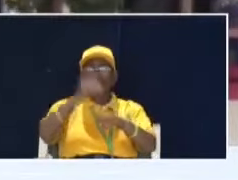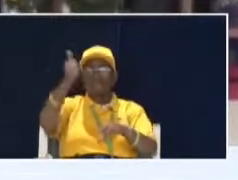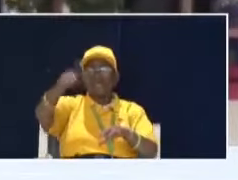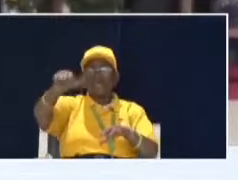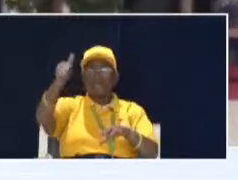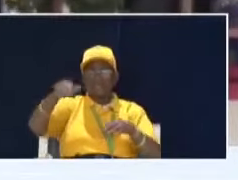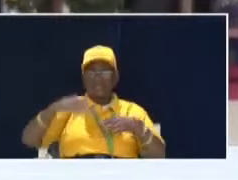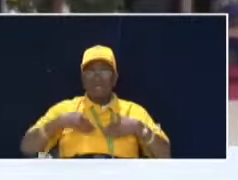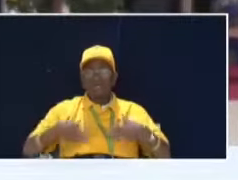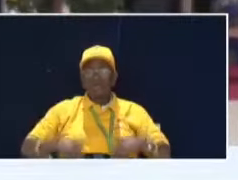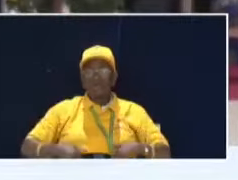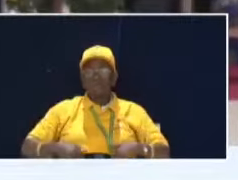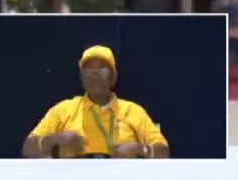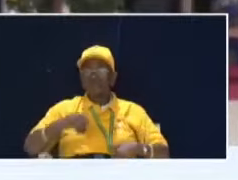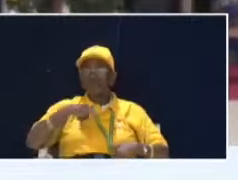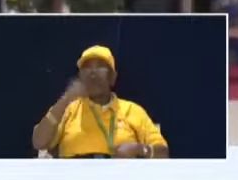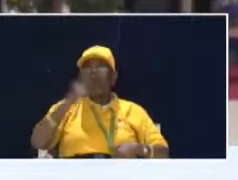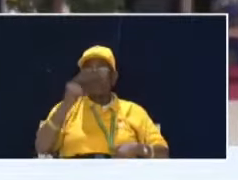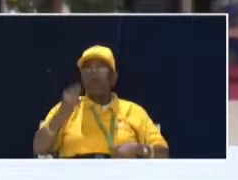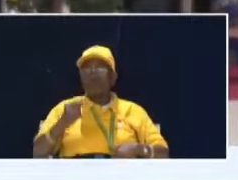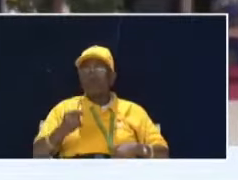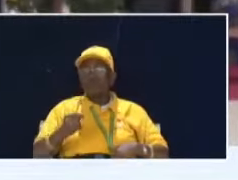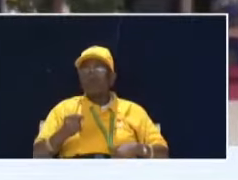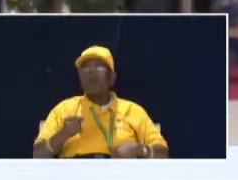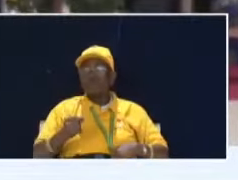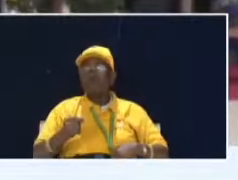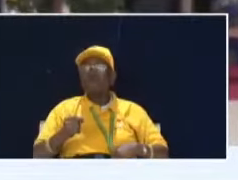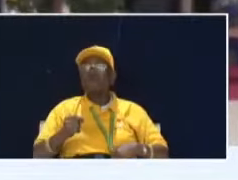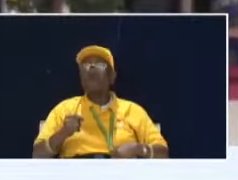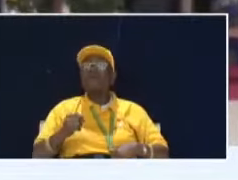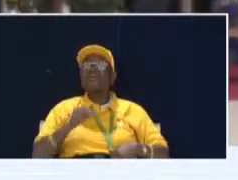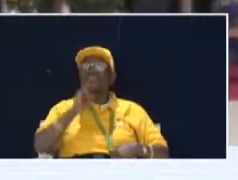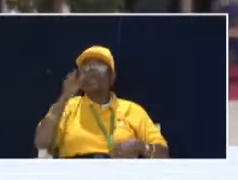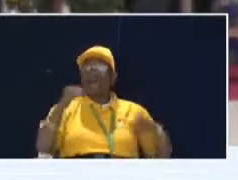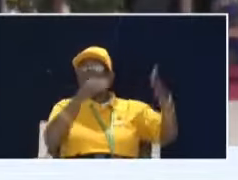anybody who criticizes you without cause,